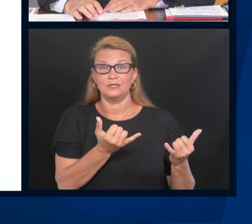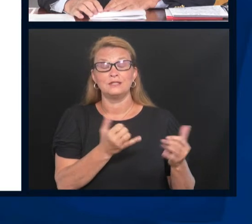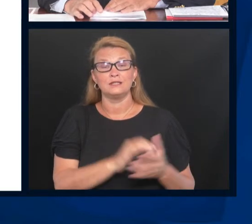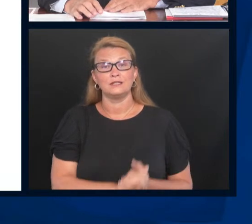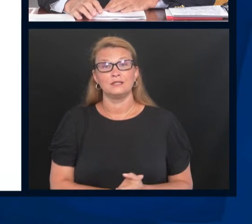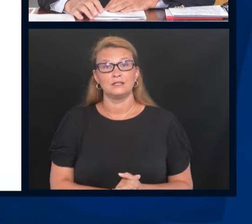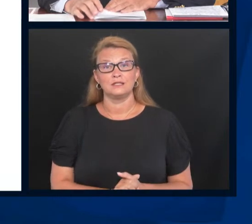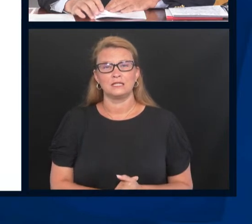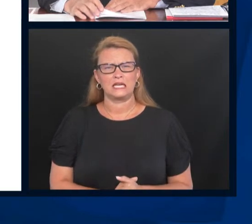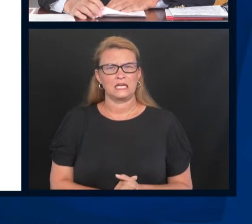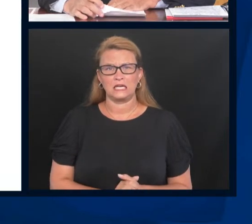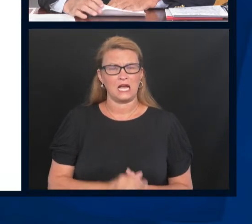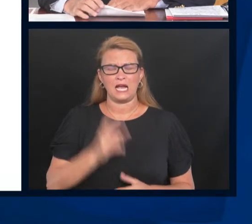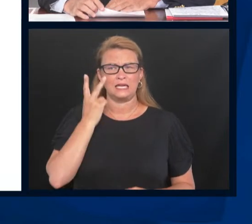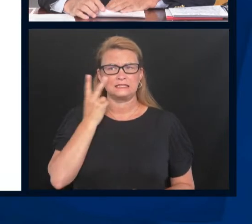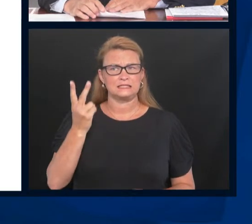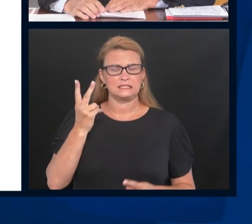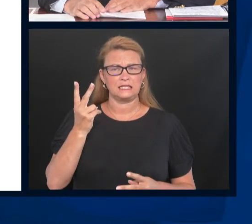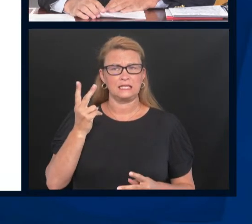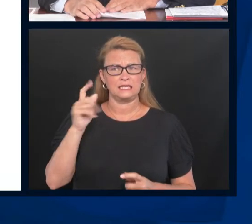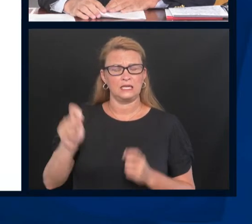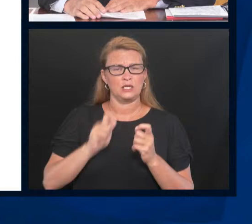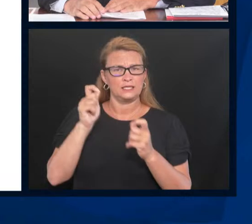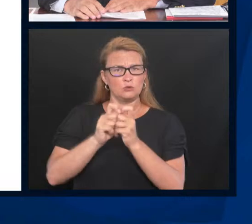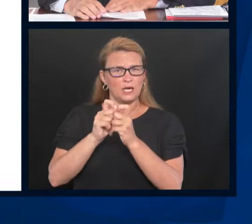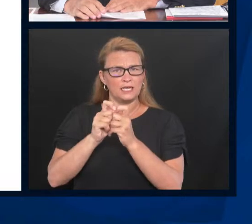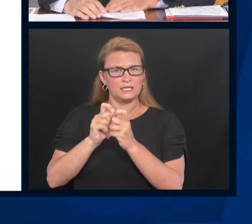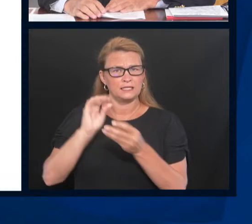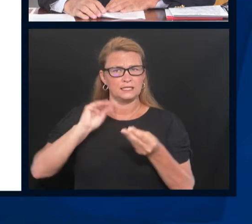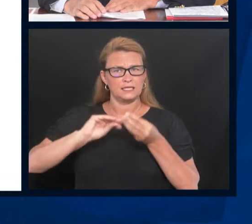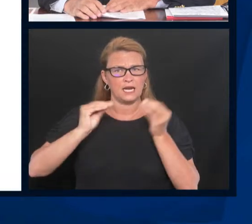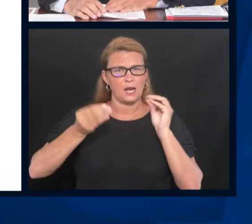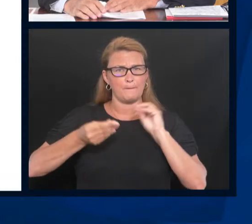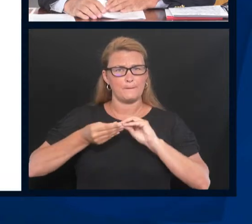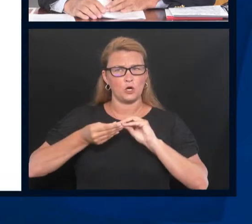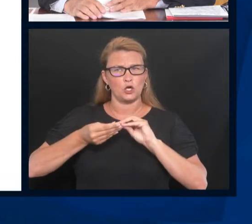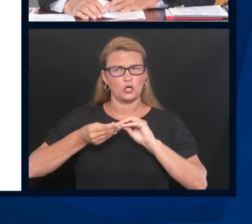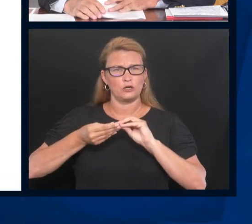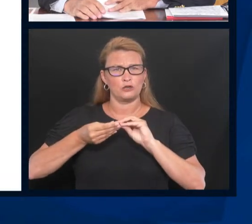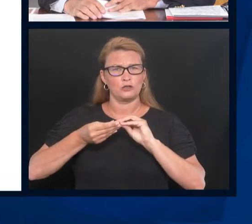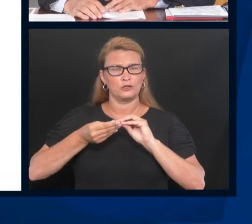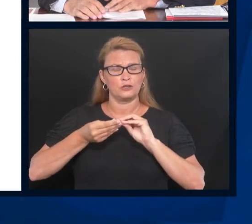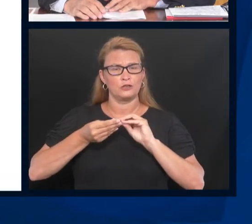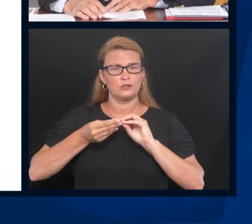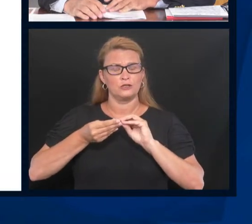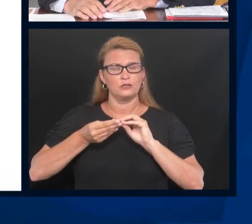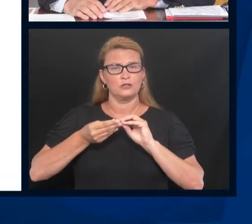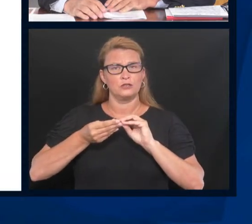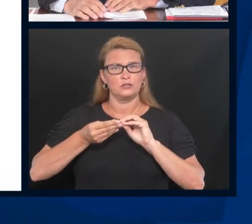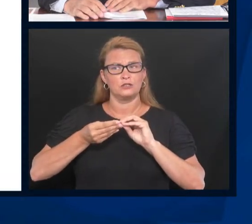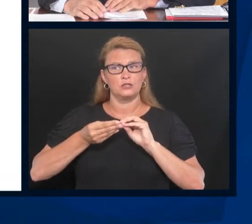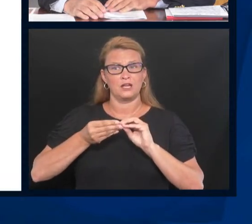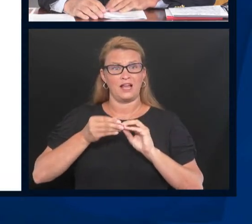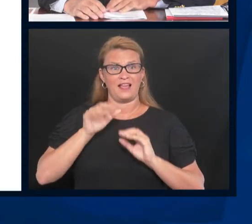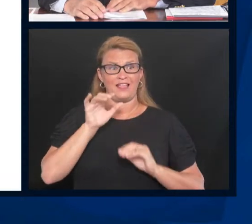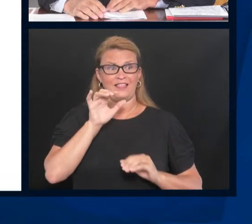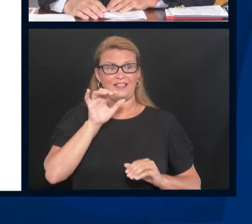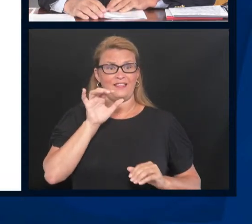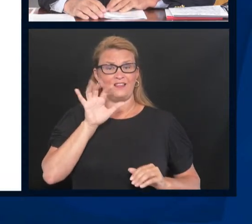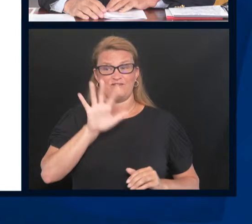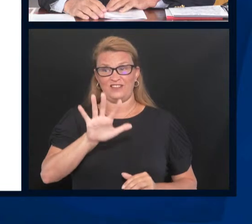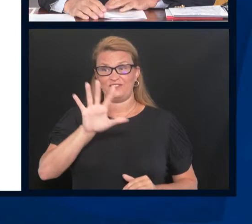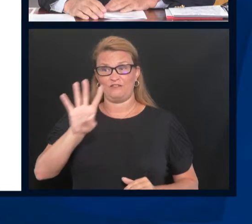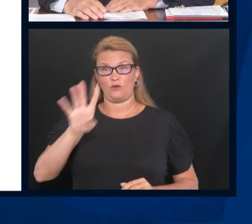I don't have an accurate number, I don't think, because this number is probably higher than this now. But of that, 54 people are in